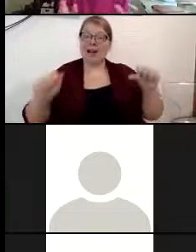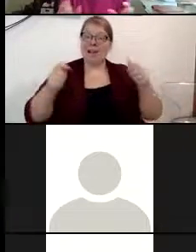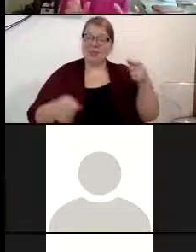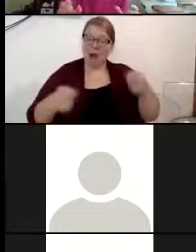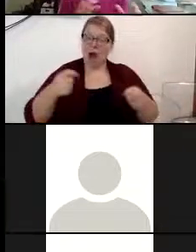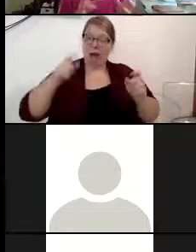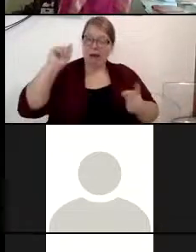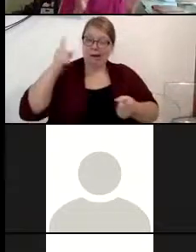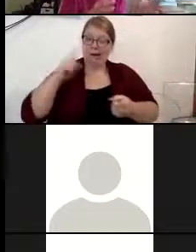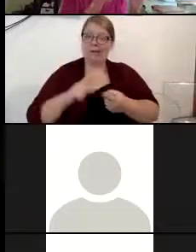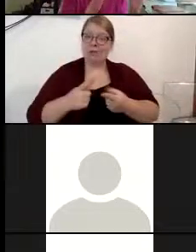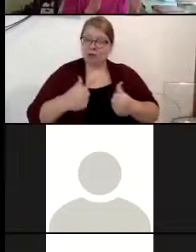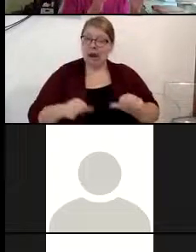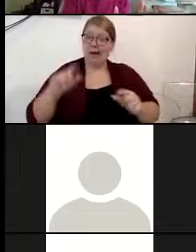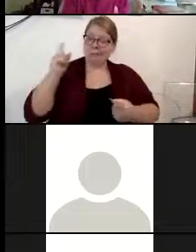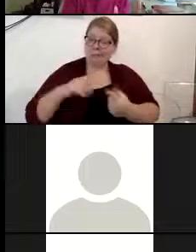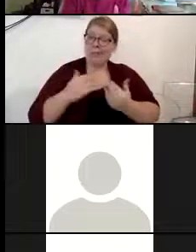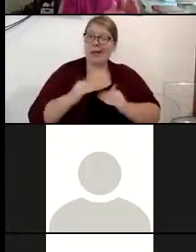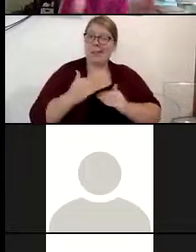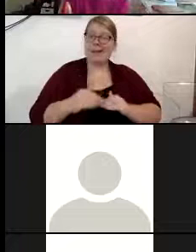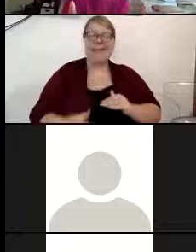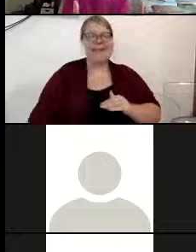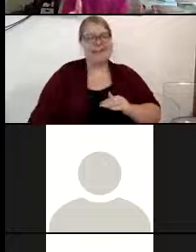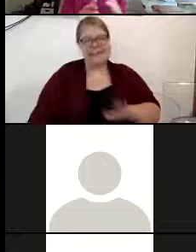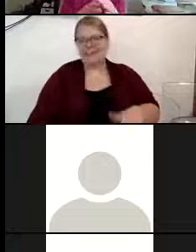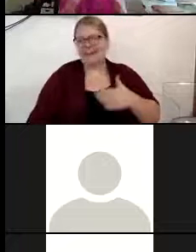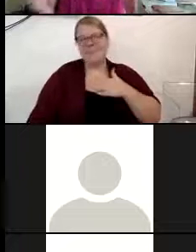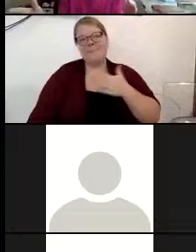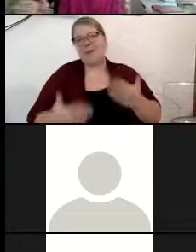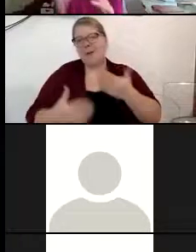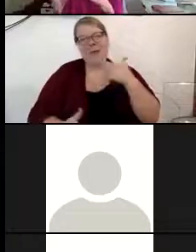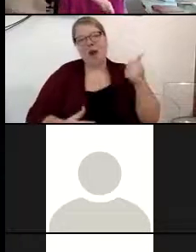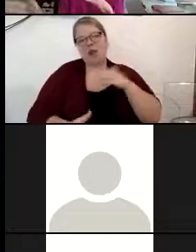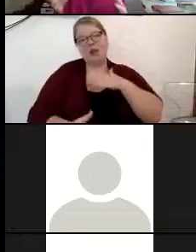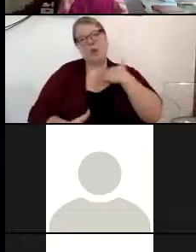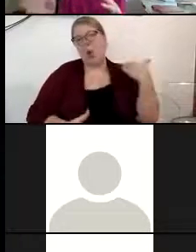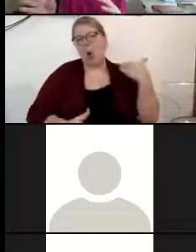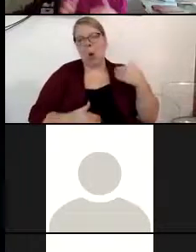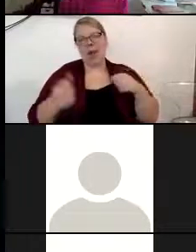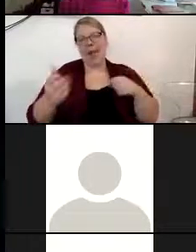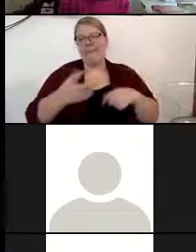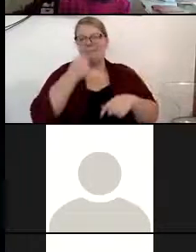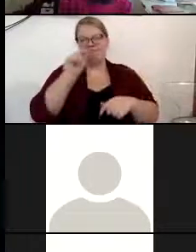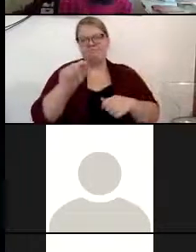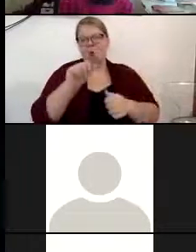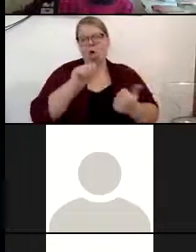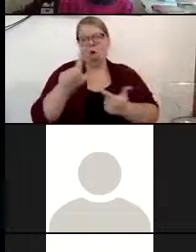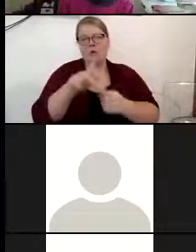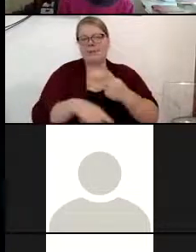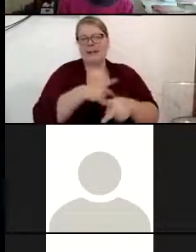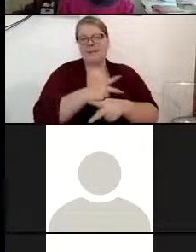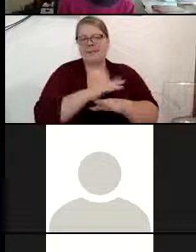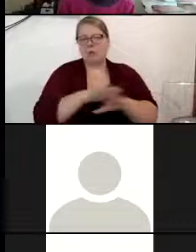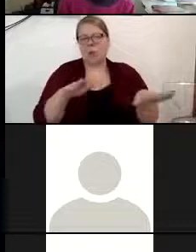to really consider, you know, a break in all forms of gambling, or let's look at the option